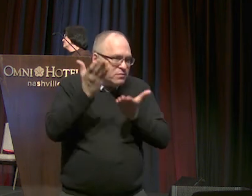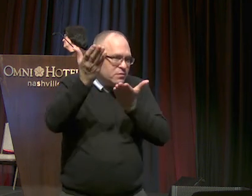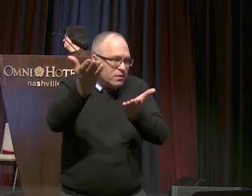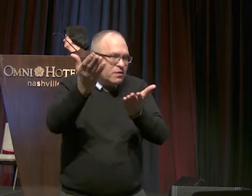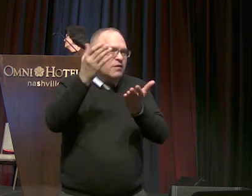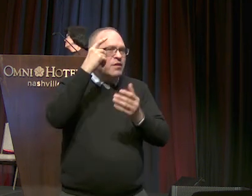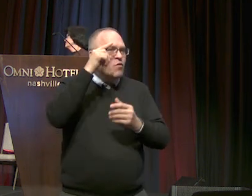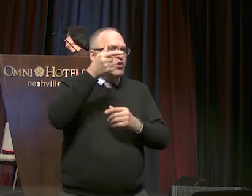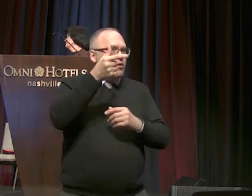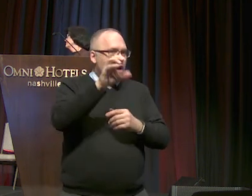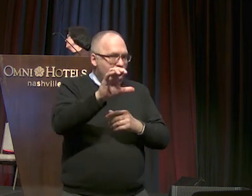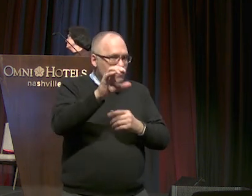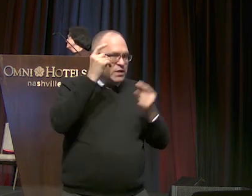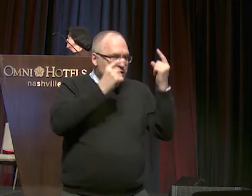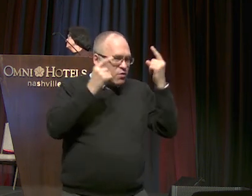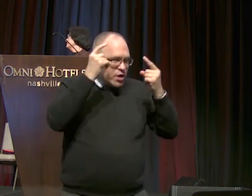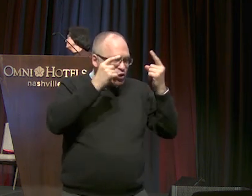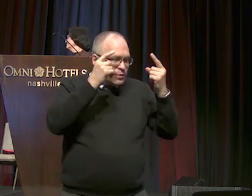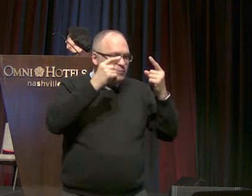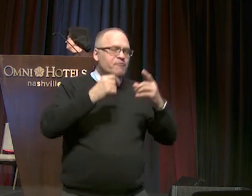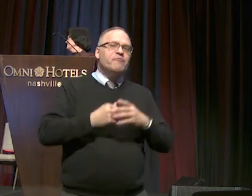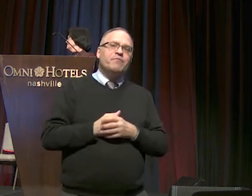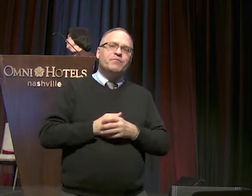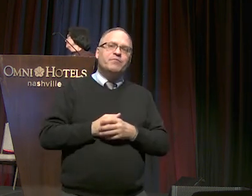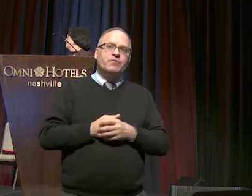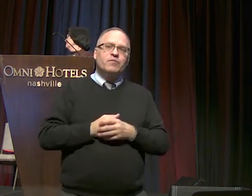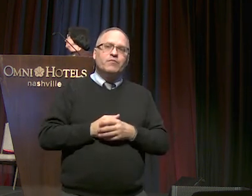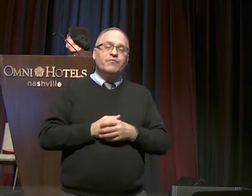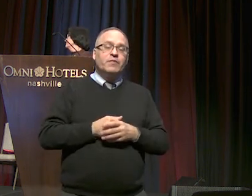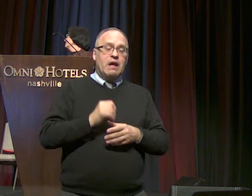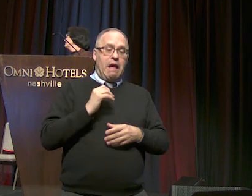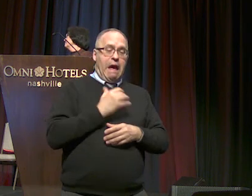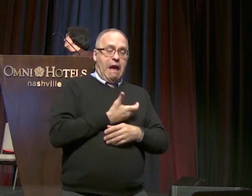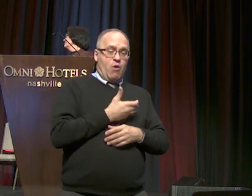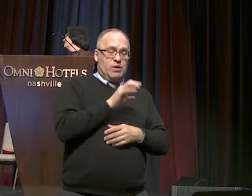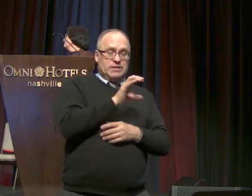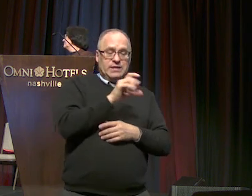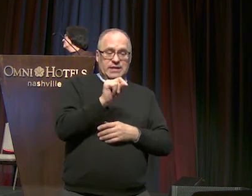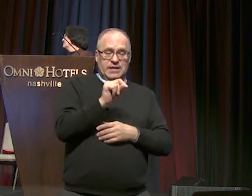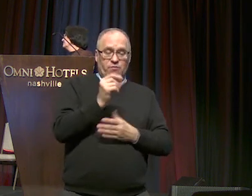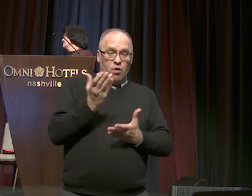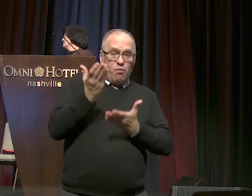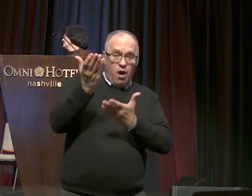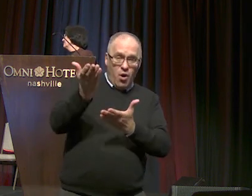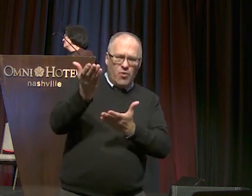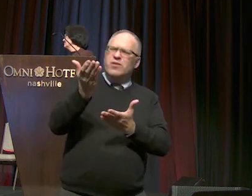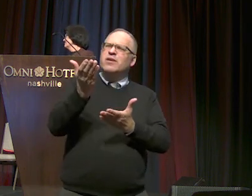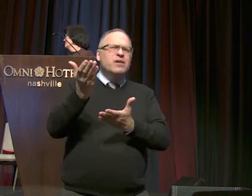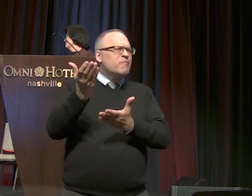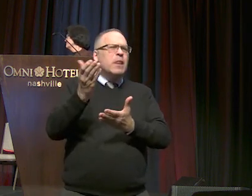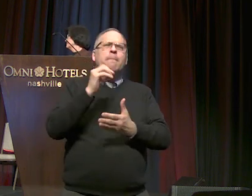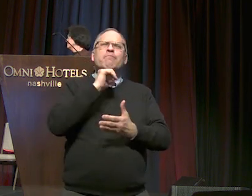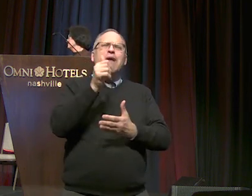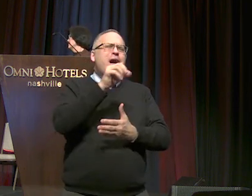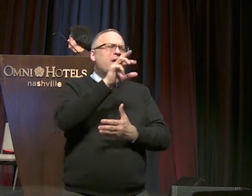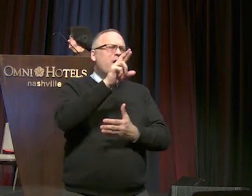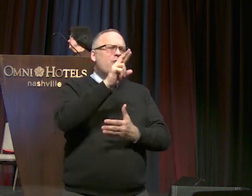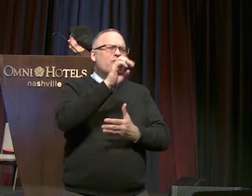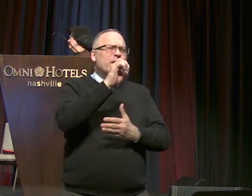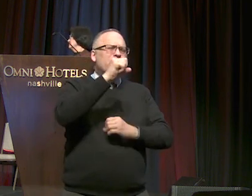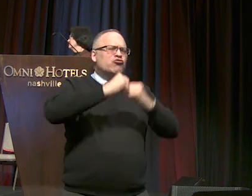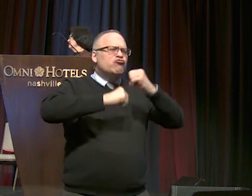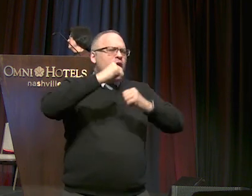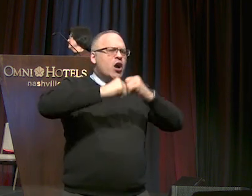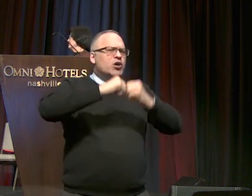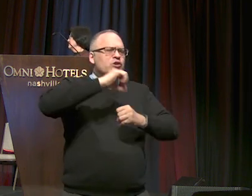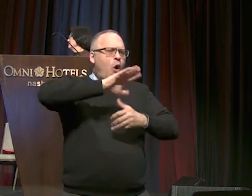this General Conference. The CT proposal is not a plan for restructuring the whole